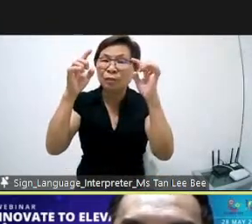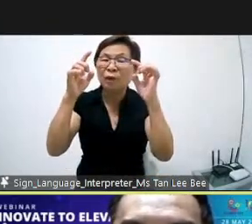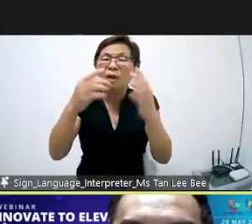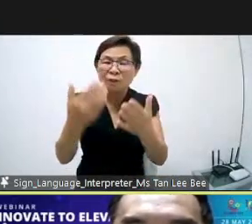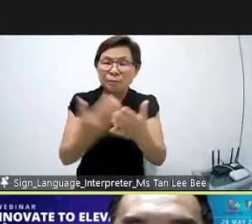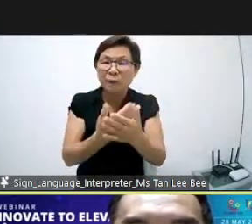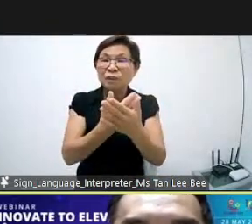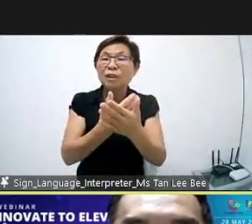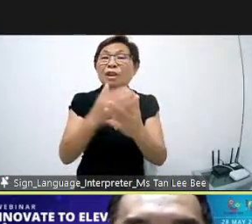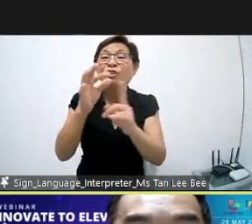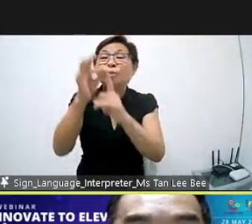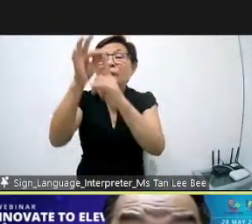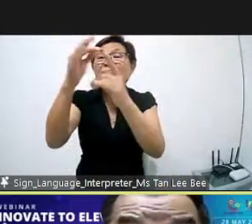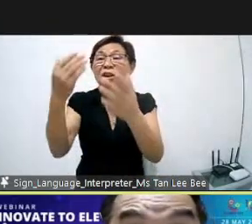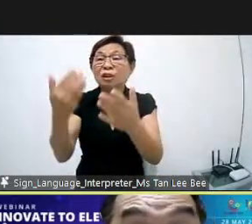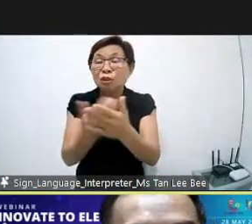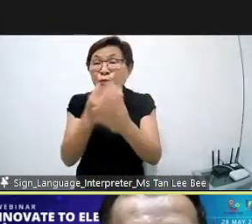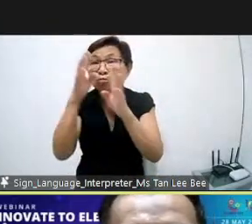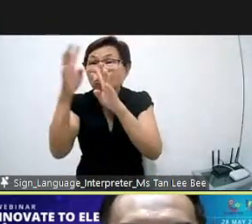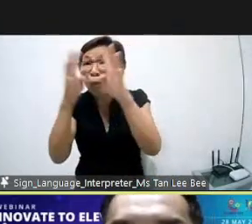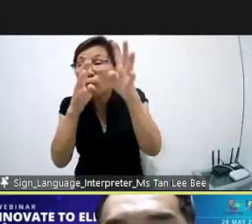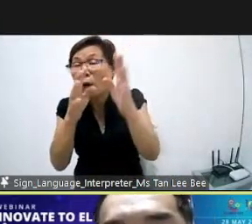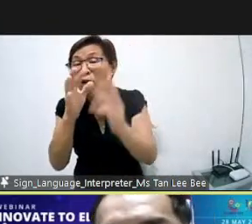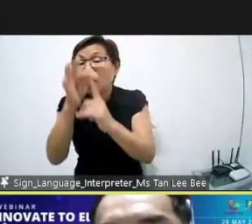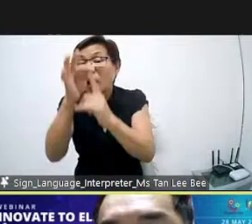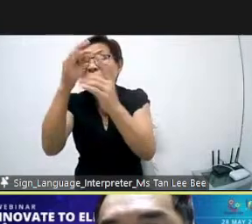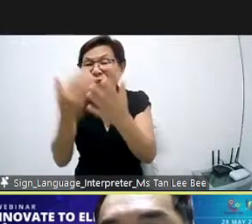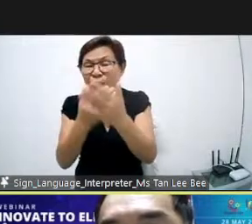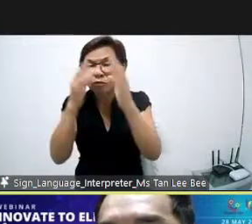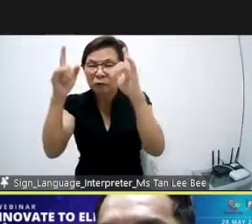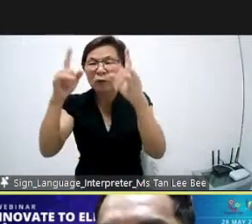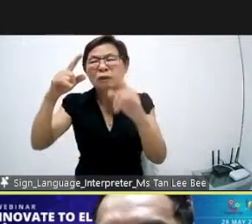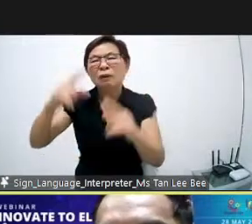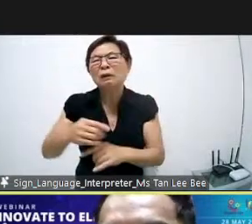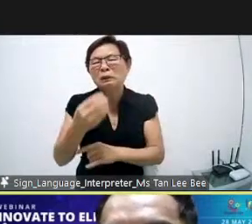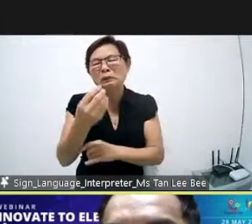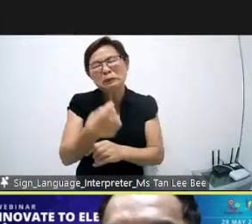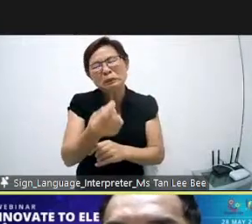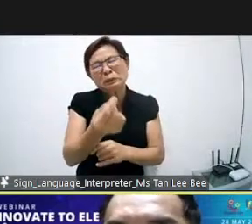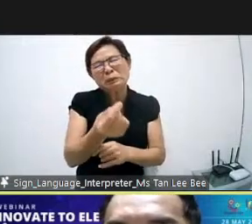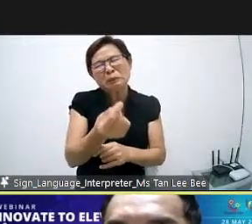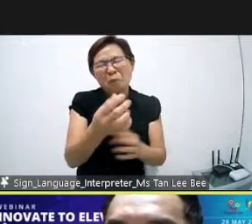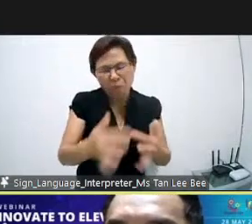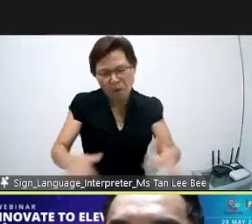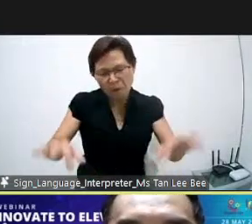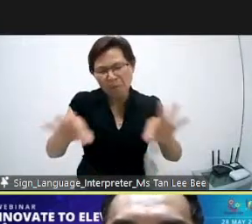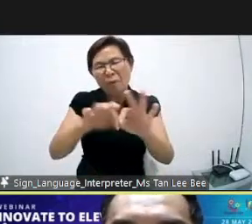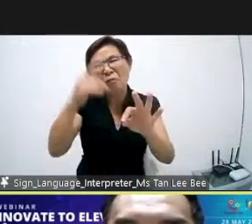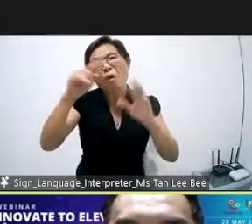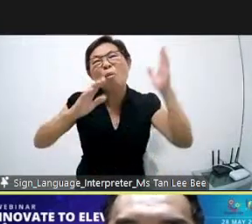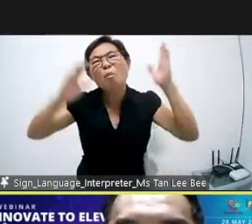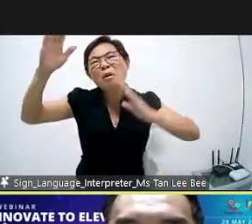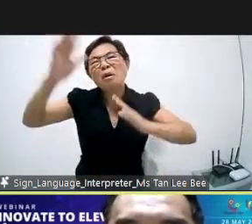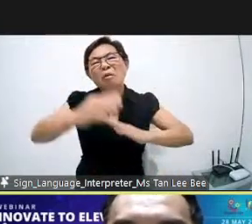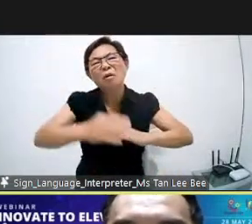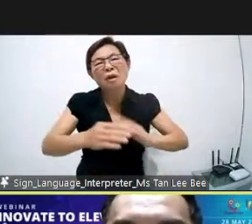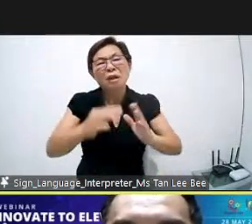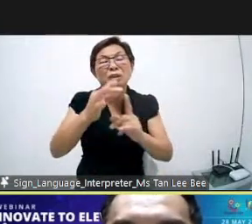mentioned, special innovation is really niche for our nation. It's really very important for our nation. We can